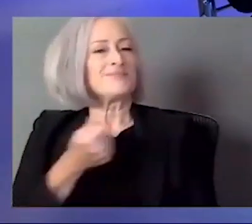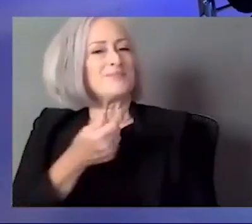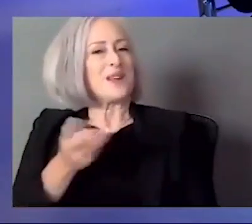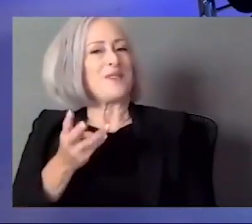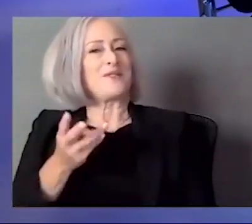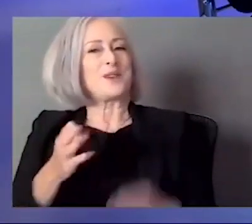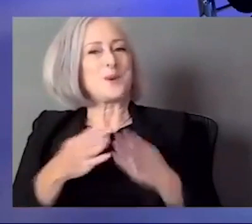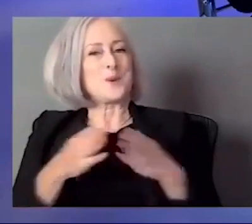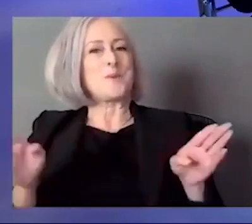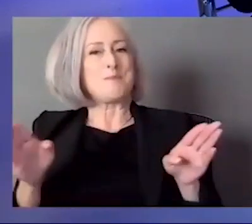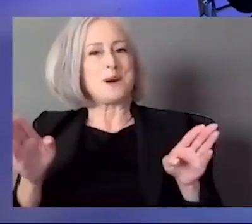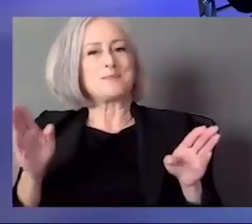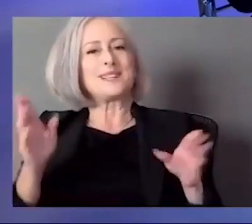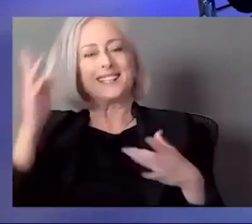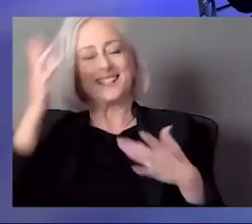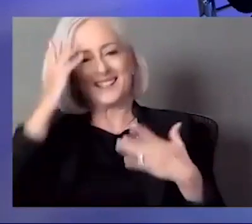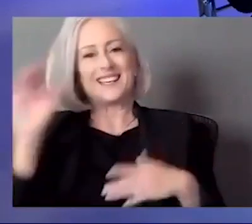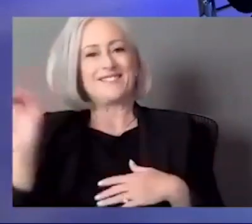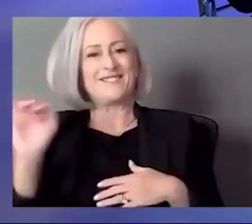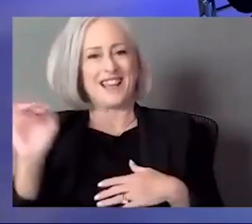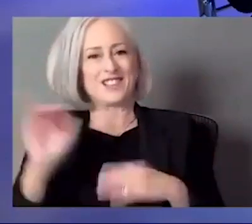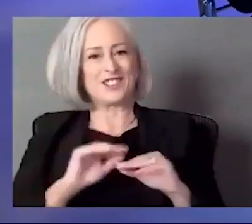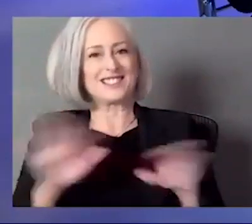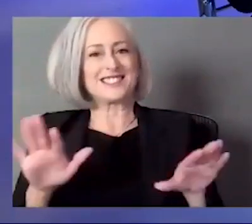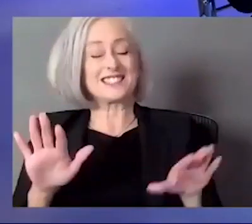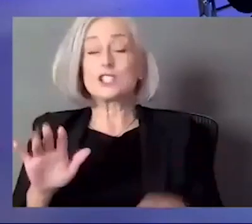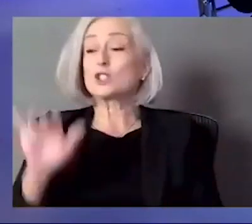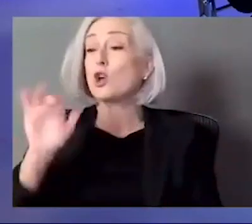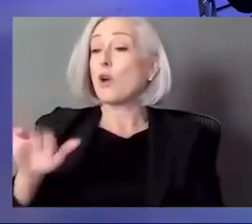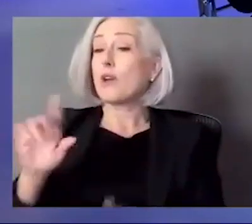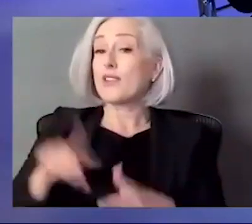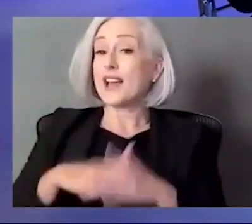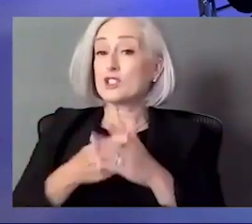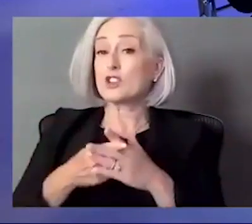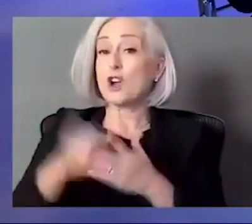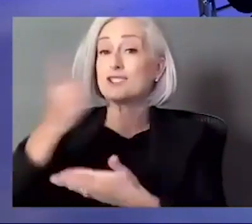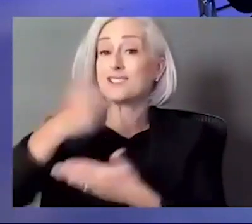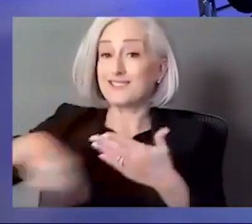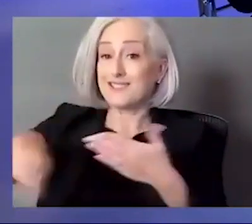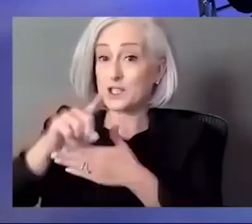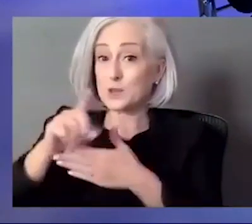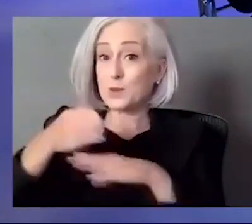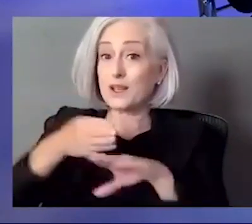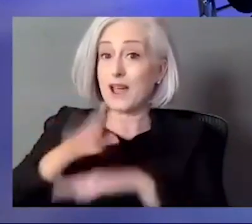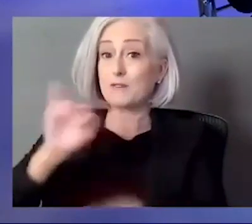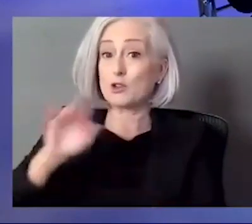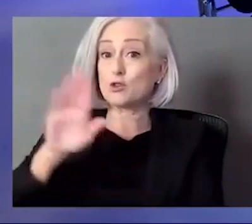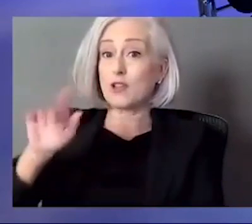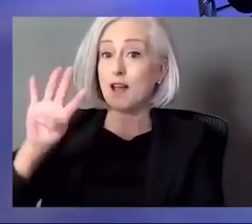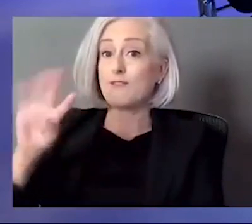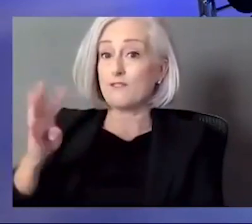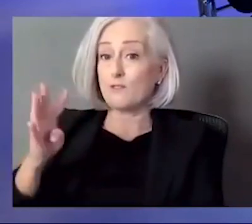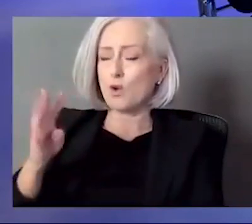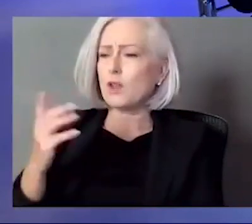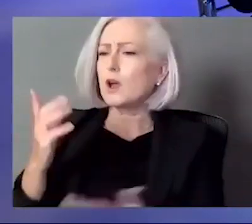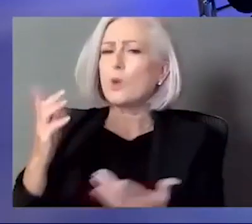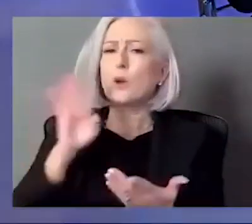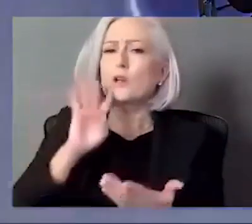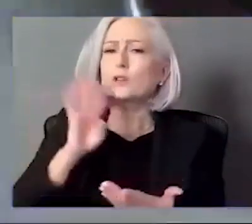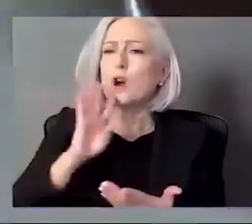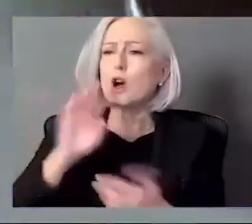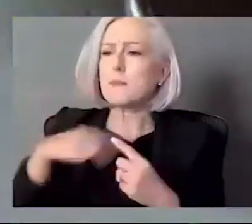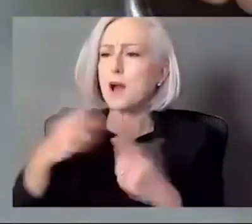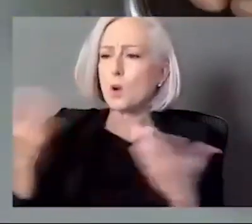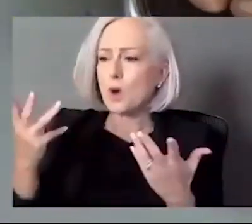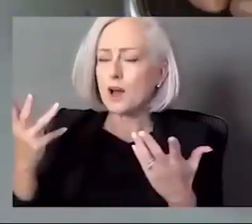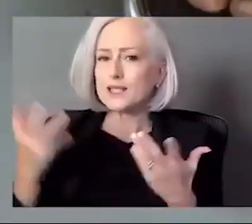right. So this all starts next week after the 4th of July. What are you going to be talking about then? Okay, so we're going to be talking about the COVID-19. I can't talk